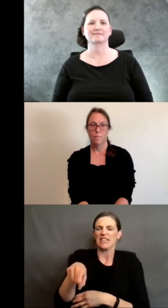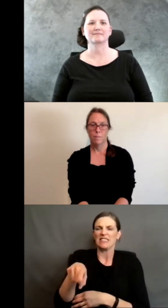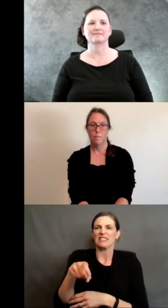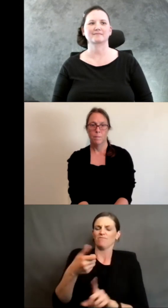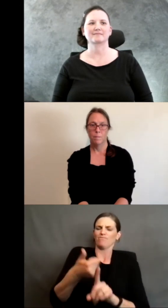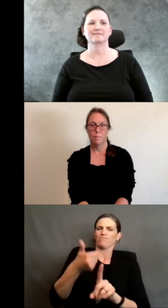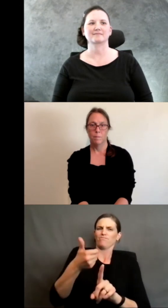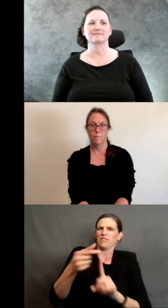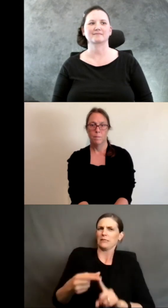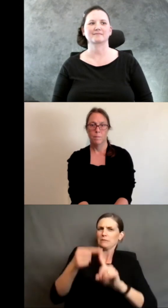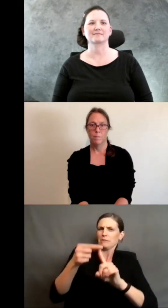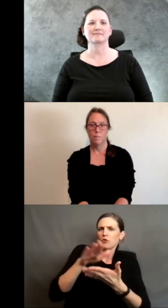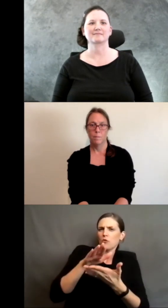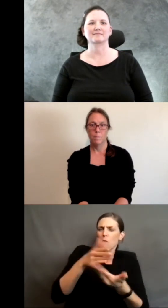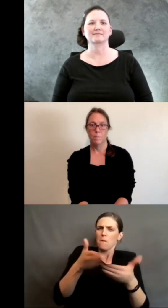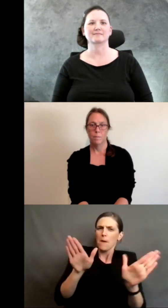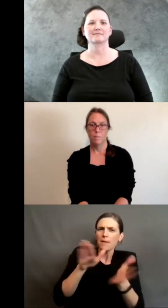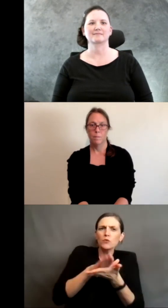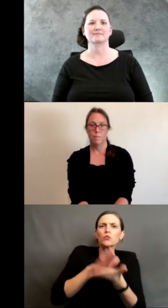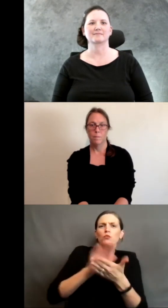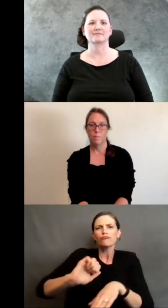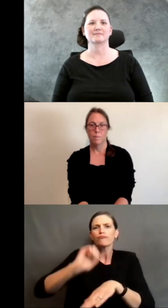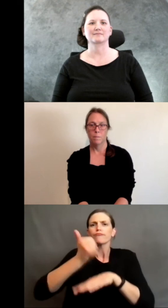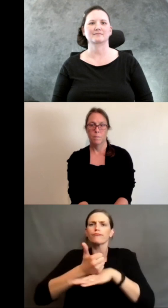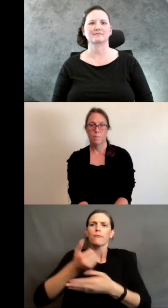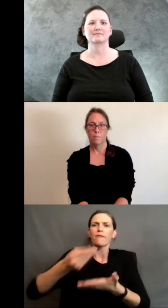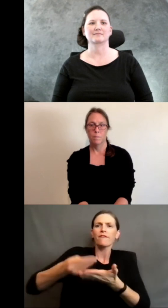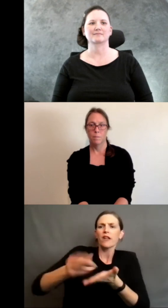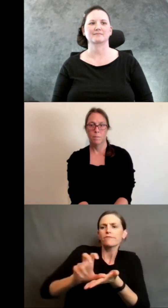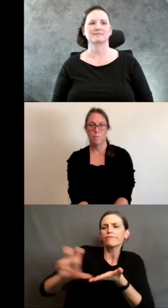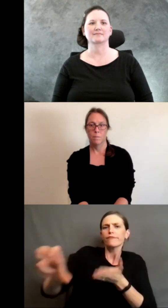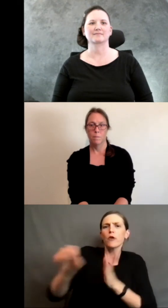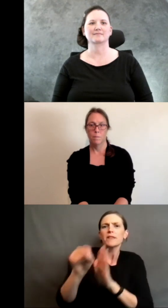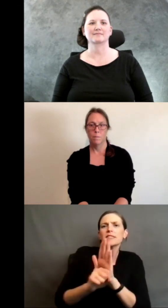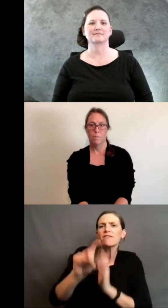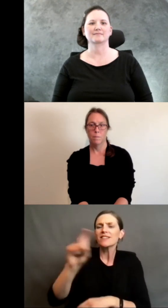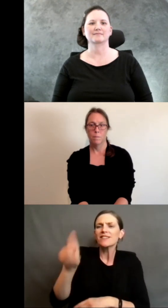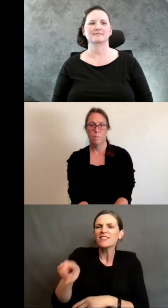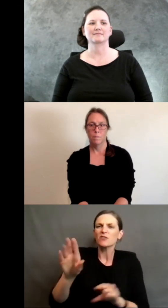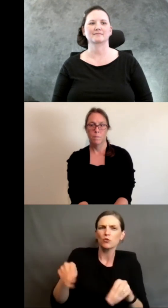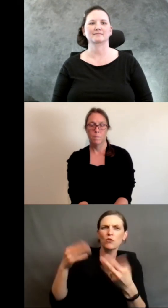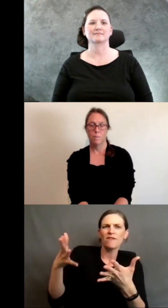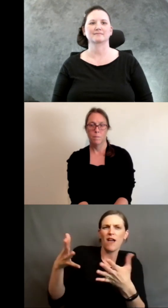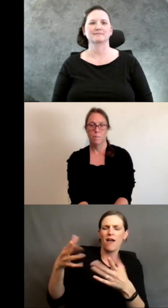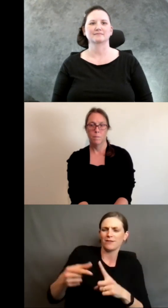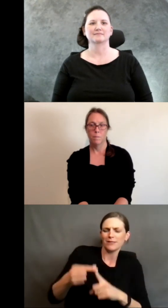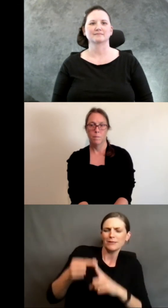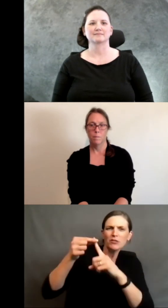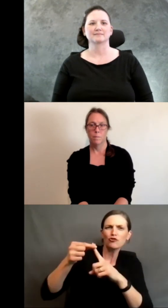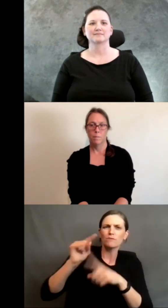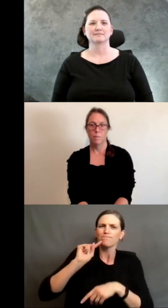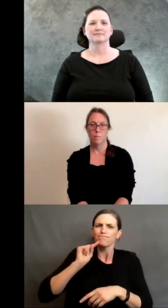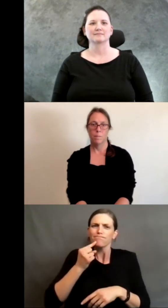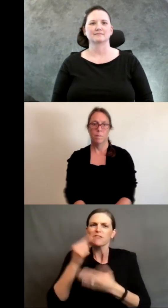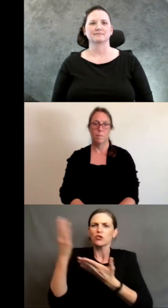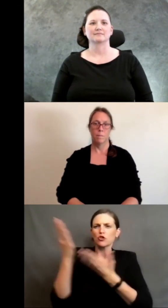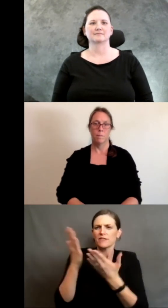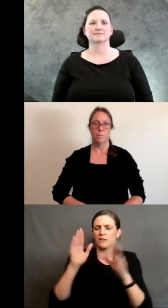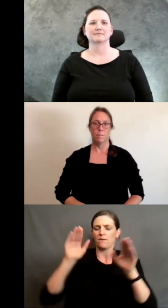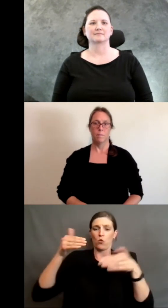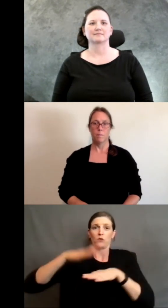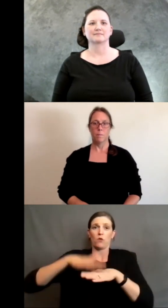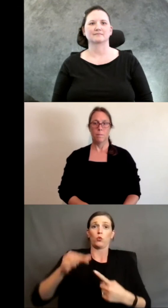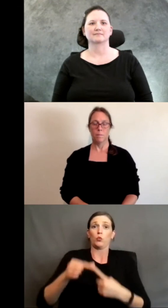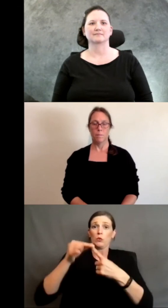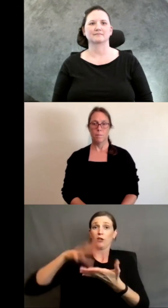school established and funded by the state of Texas to provide specialized and intense services that focus on the unique learning needs